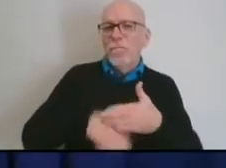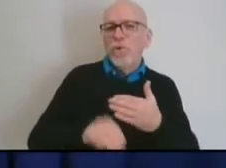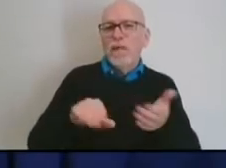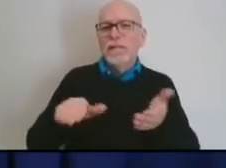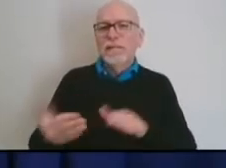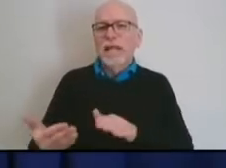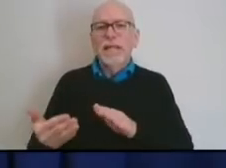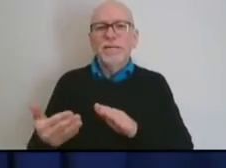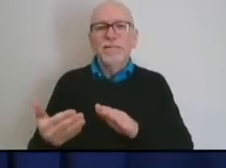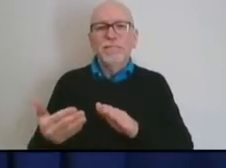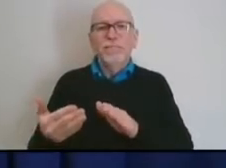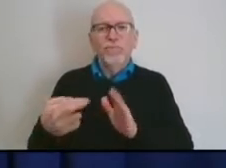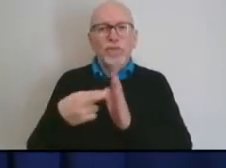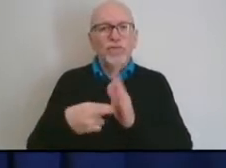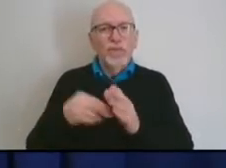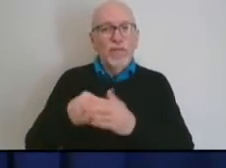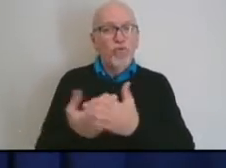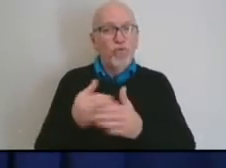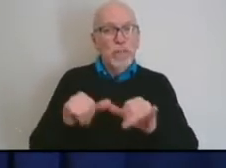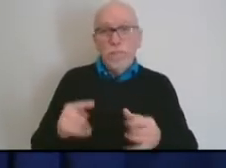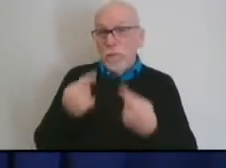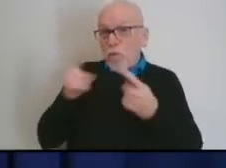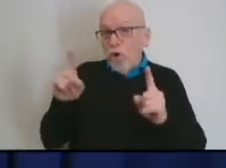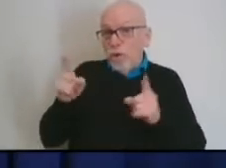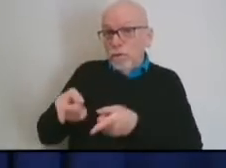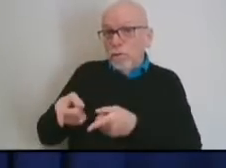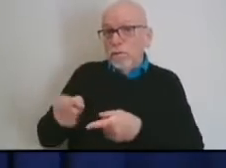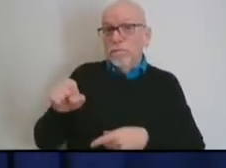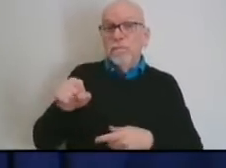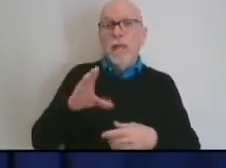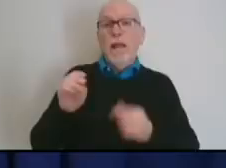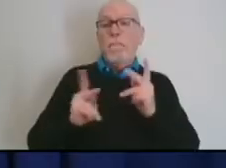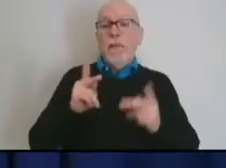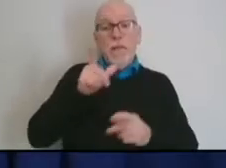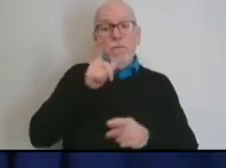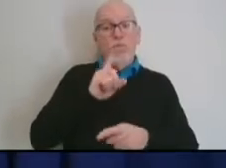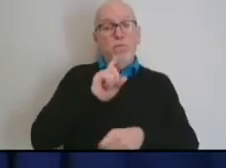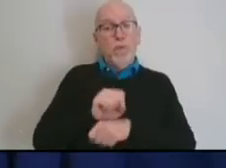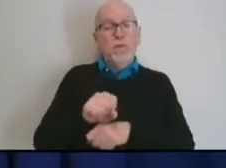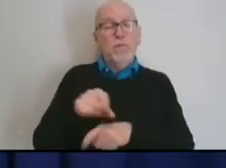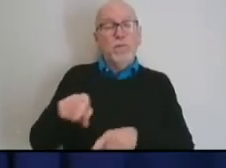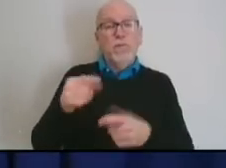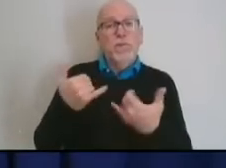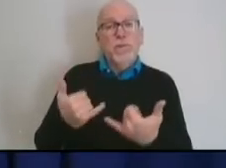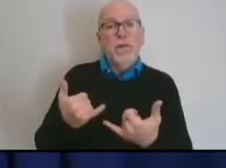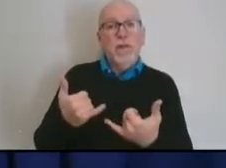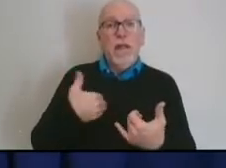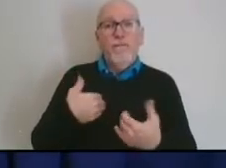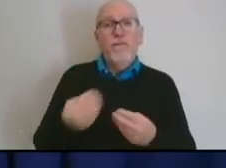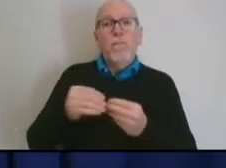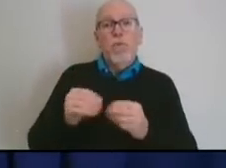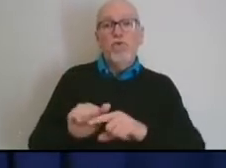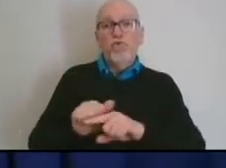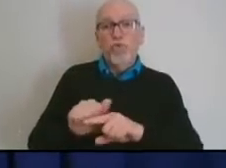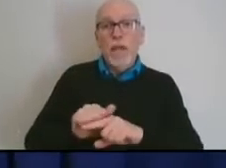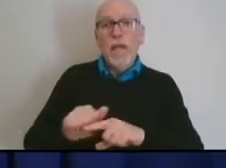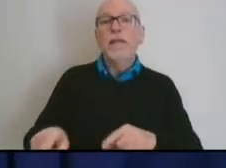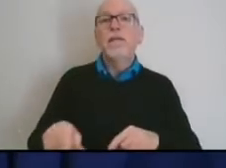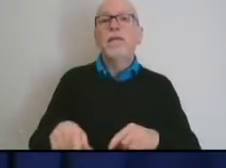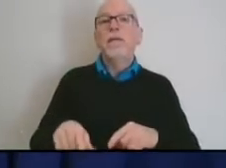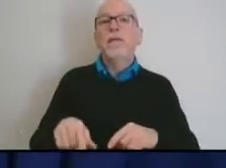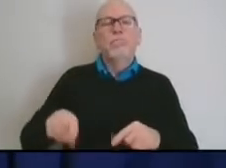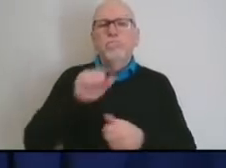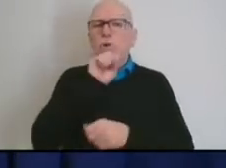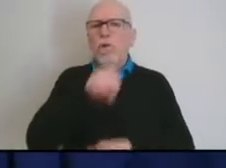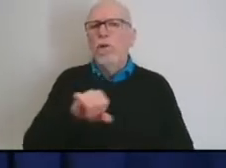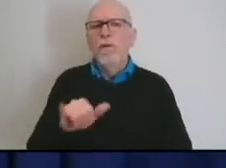registries in the new system. It works, and the people that actually now have had further training on it, and they love it. I mean, they say